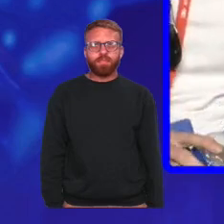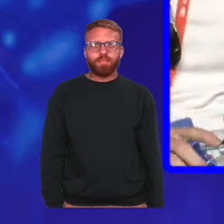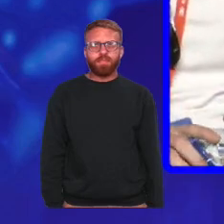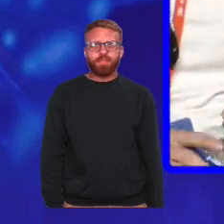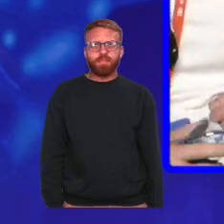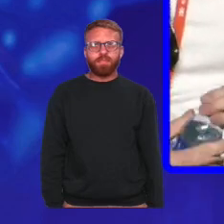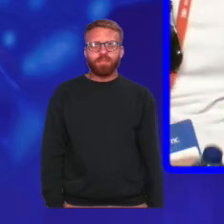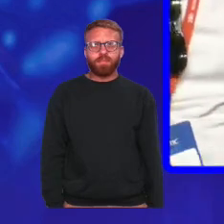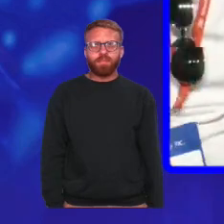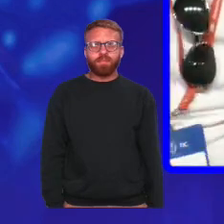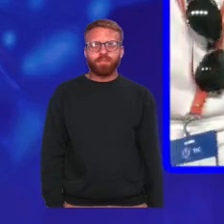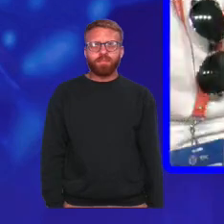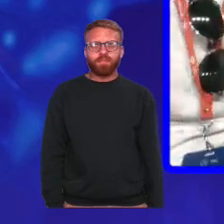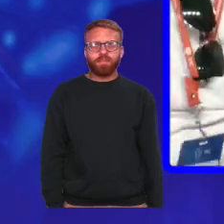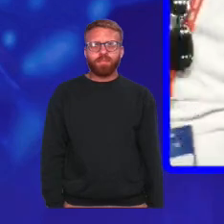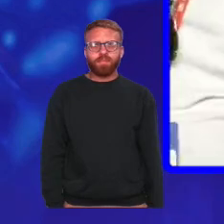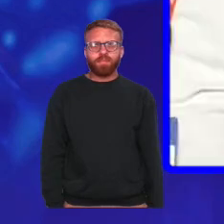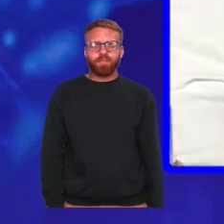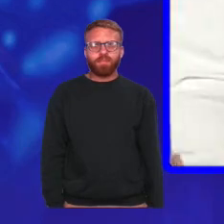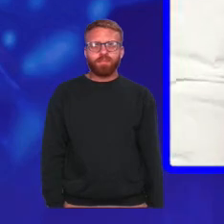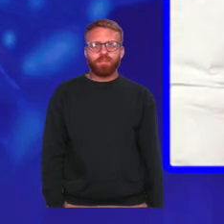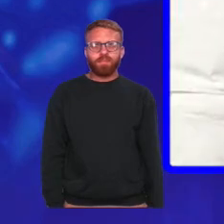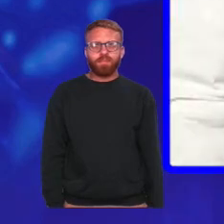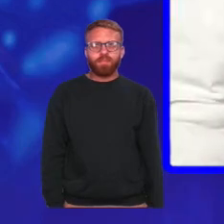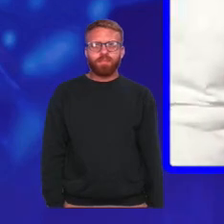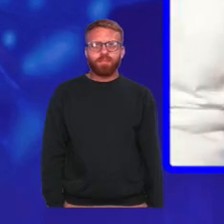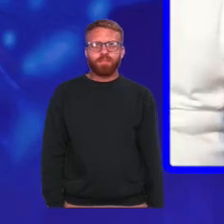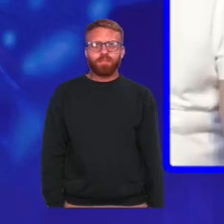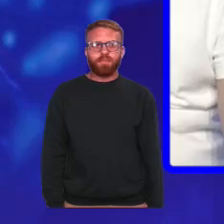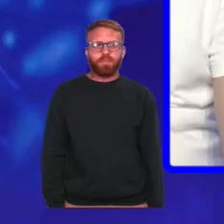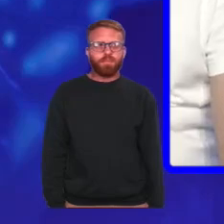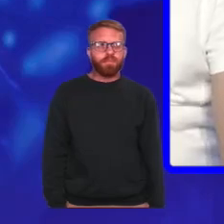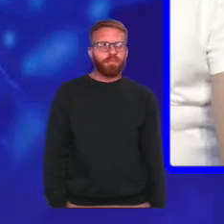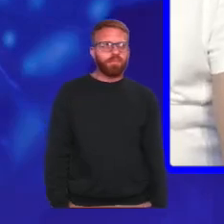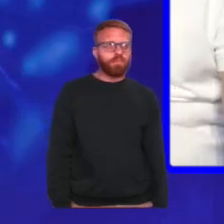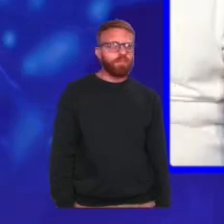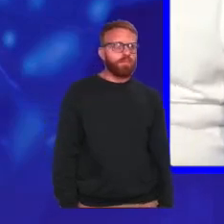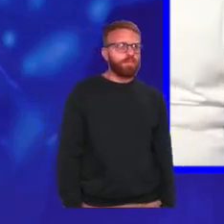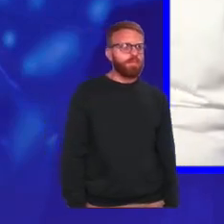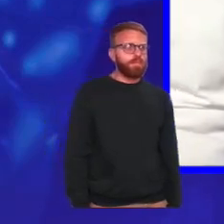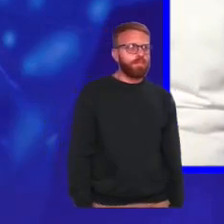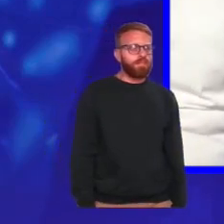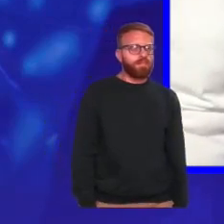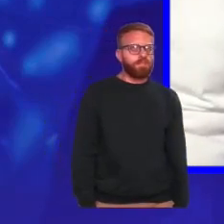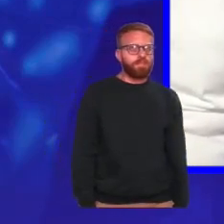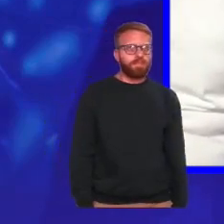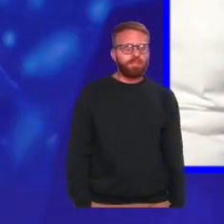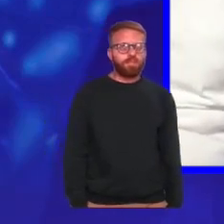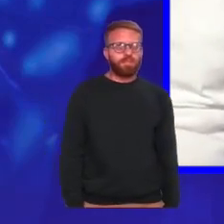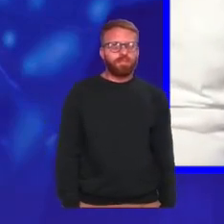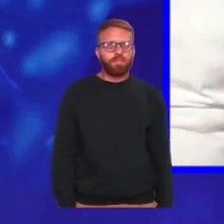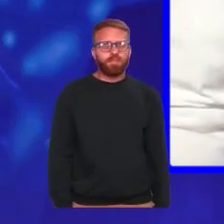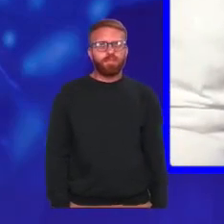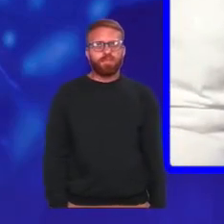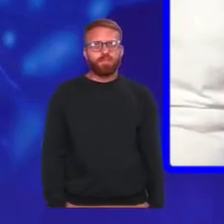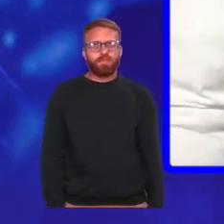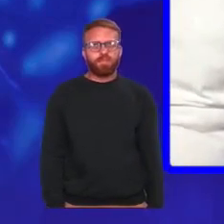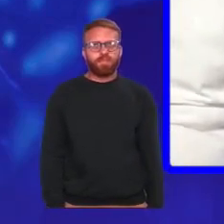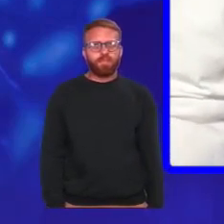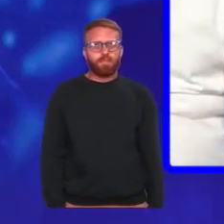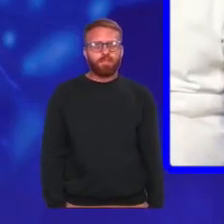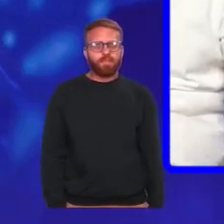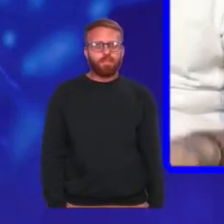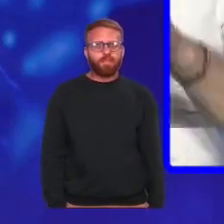industry and to continue encouraging people to get into the industry. This panel is